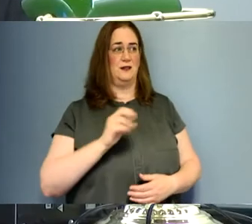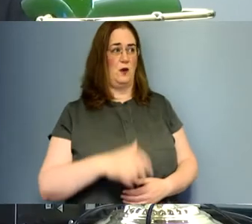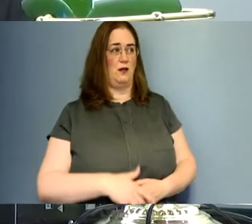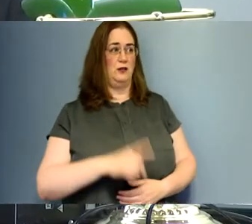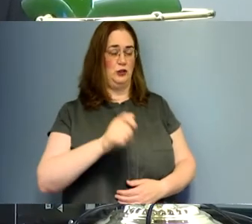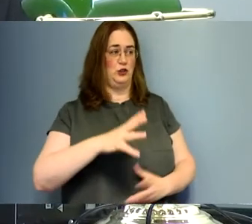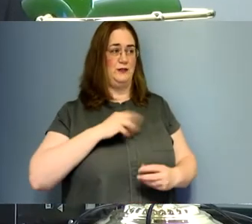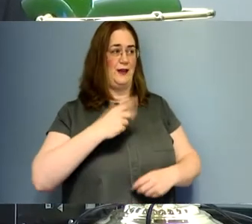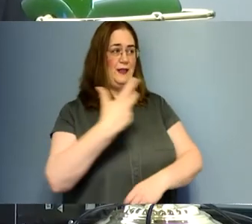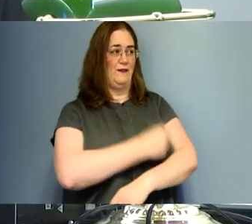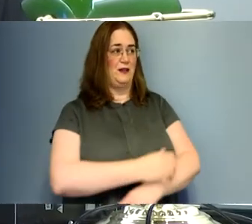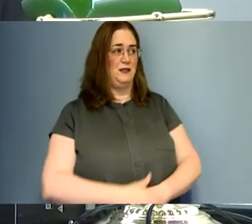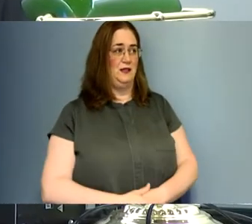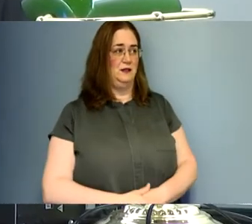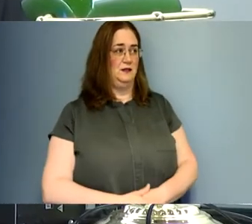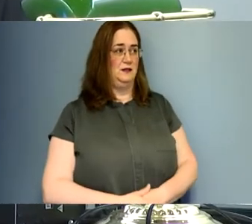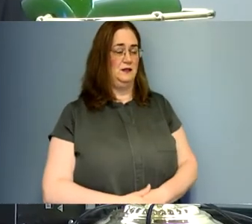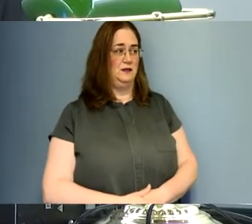should have taken the vaccine.